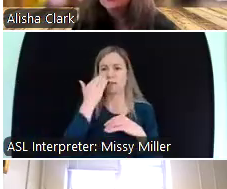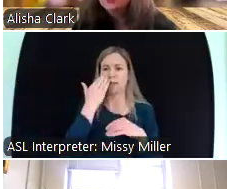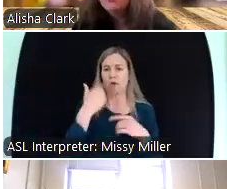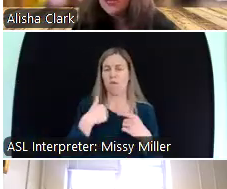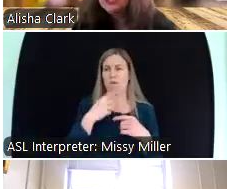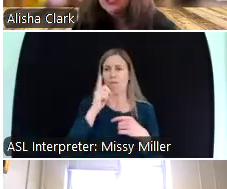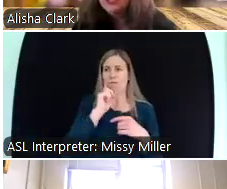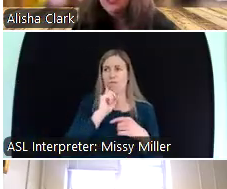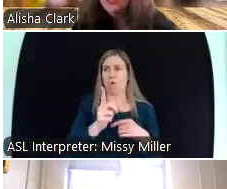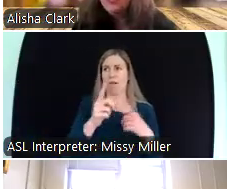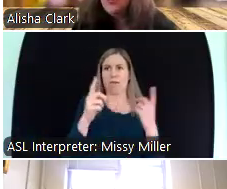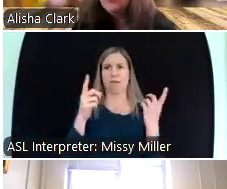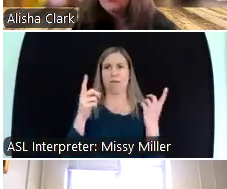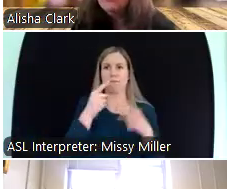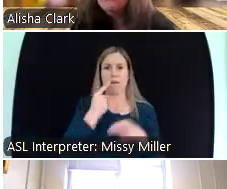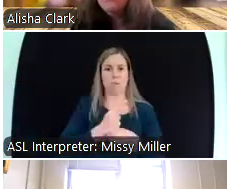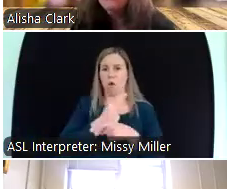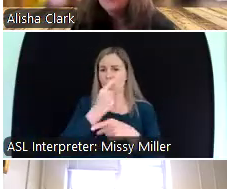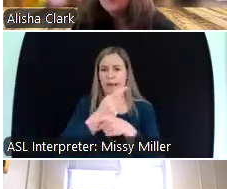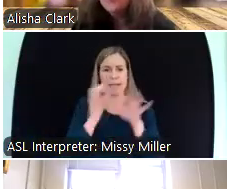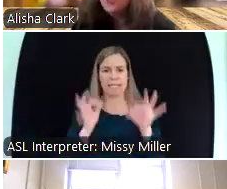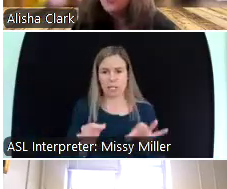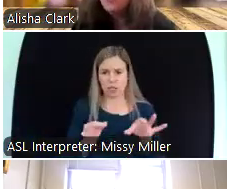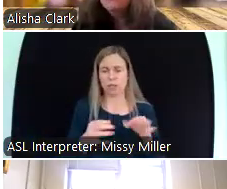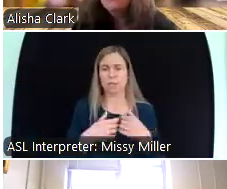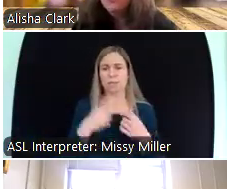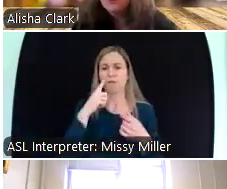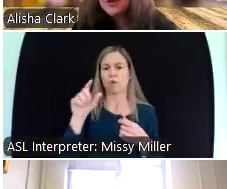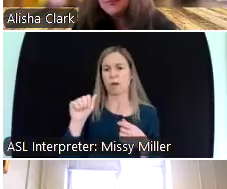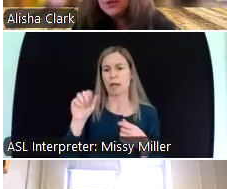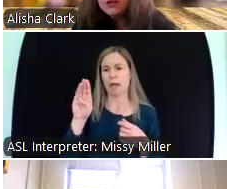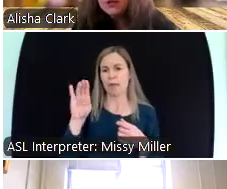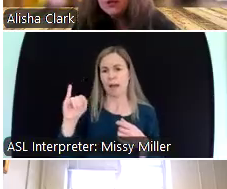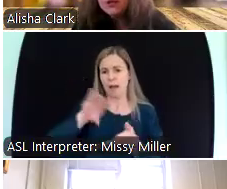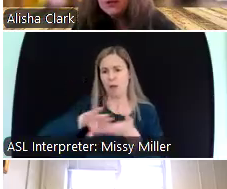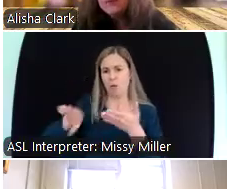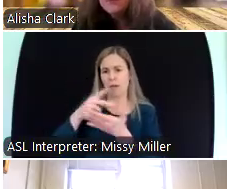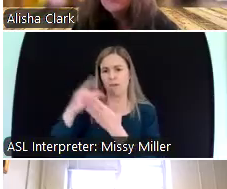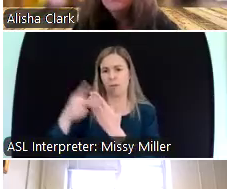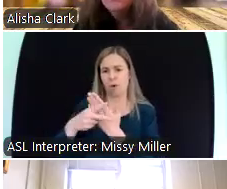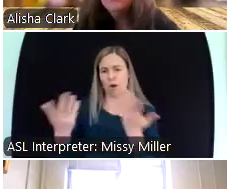correct determination, whether they would meet for the ABI waiver program?